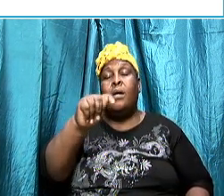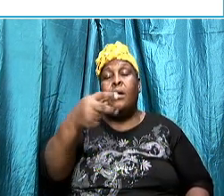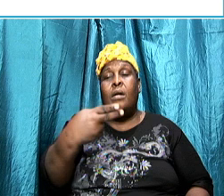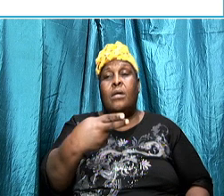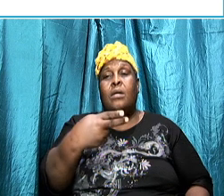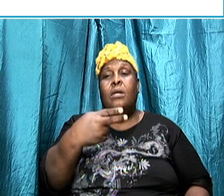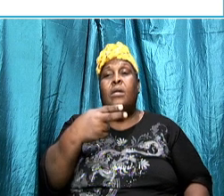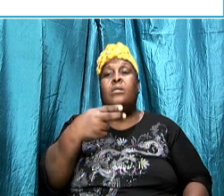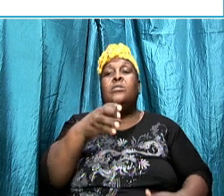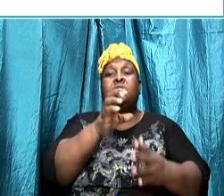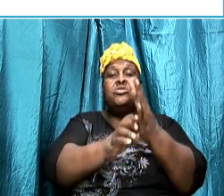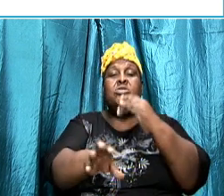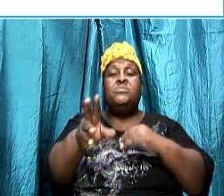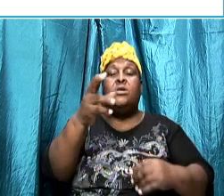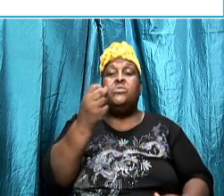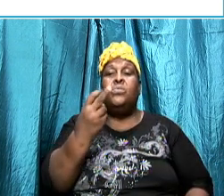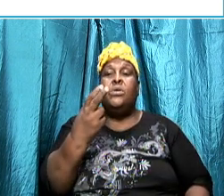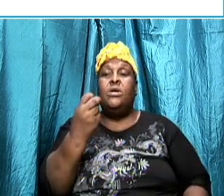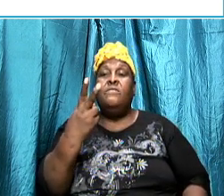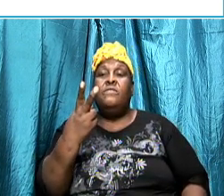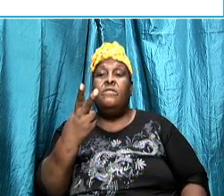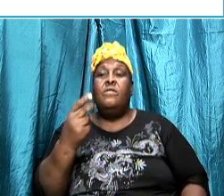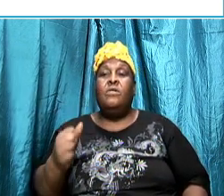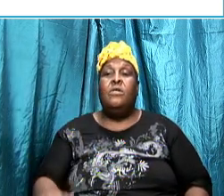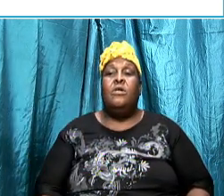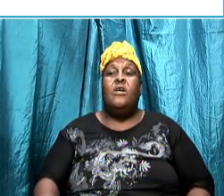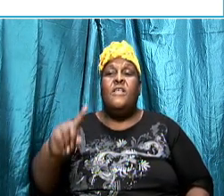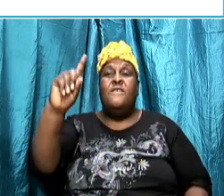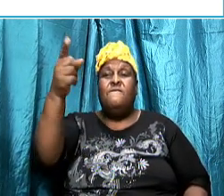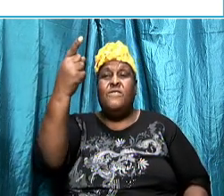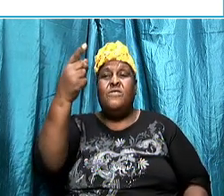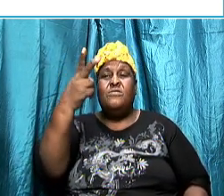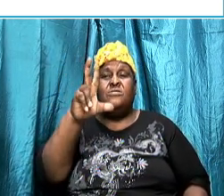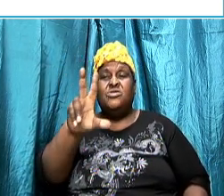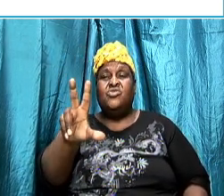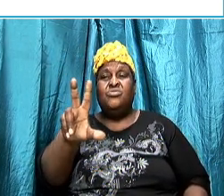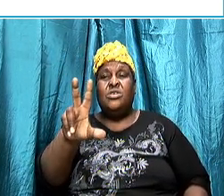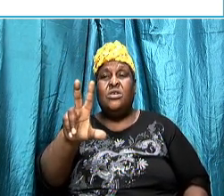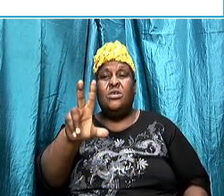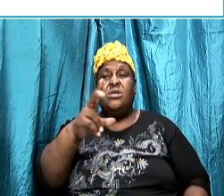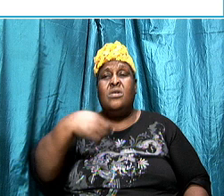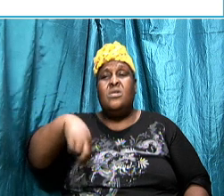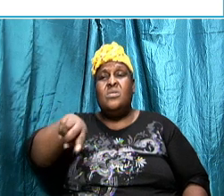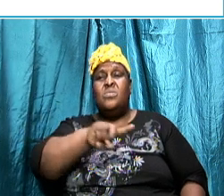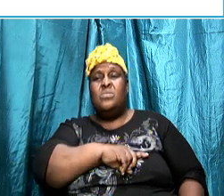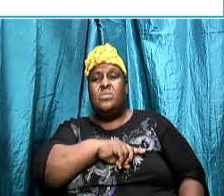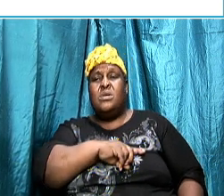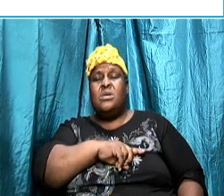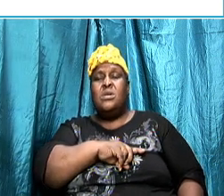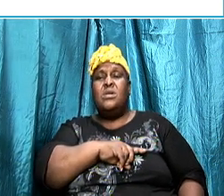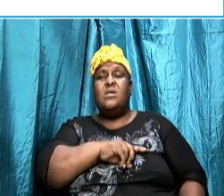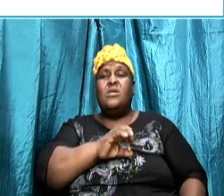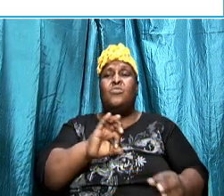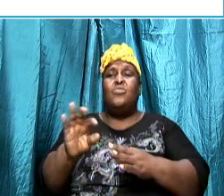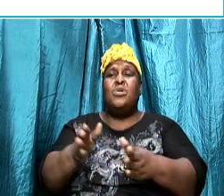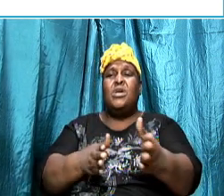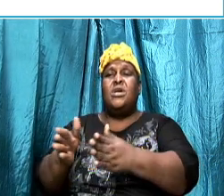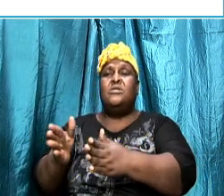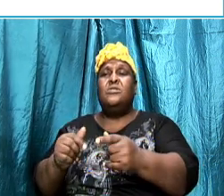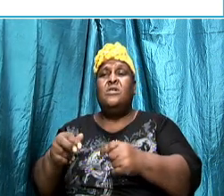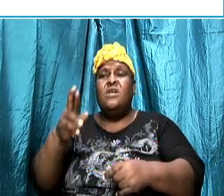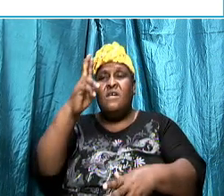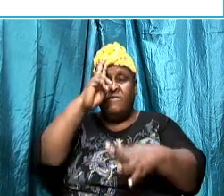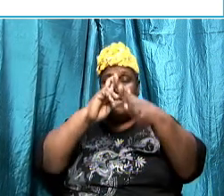arranged them based on some categories here. So the first three, we arranged those in terms of gift of